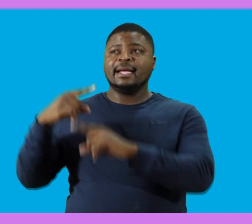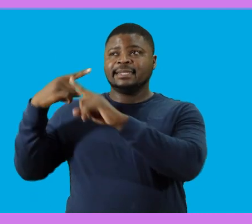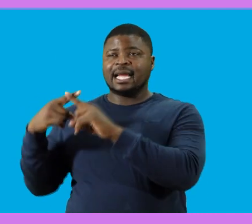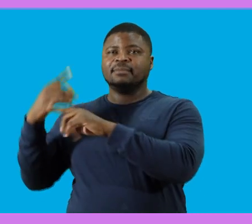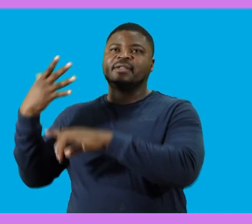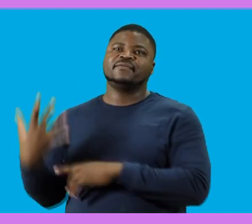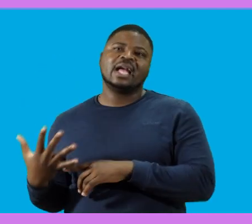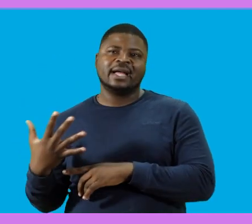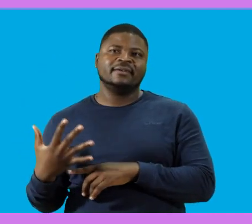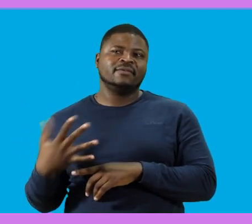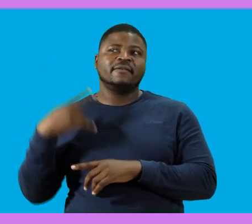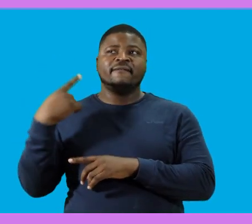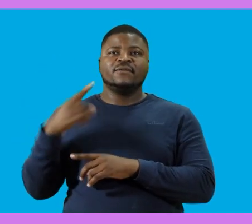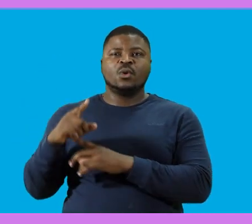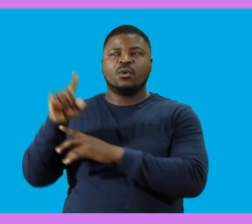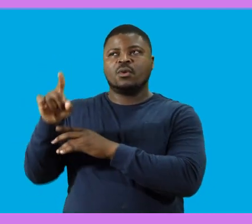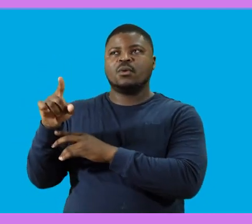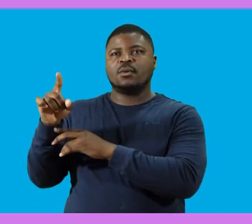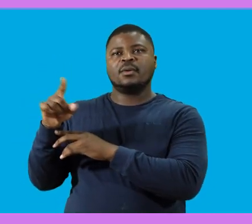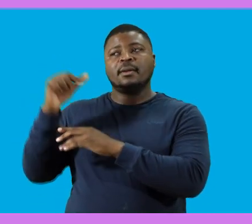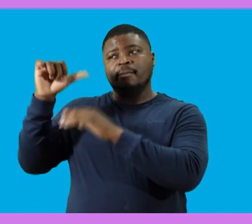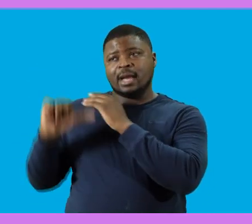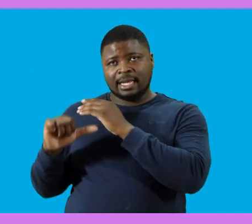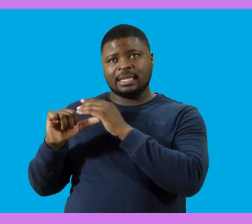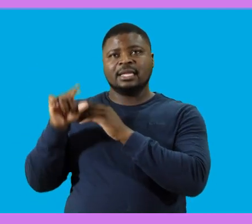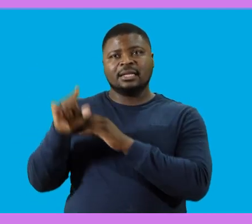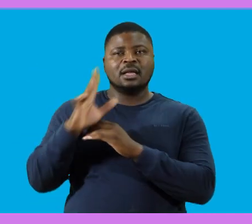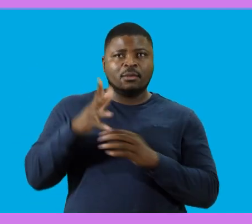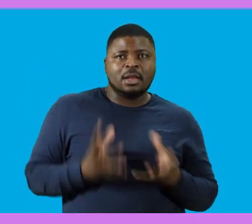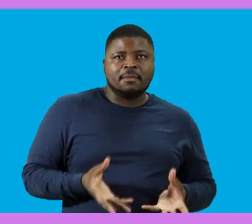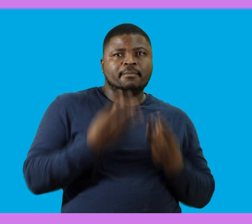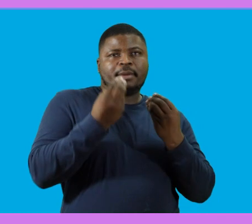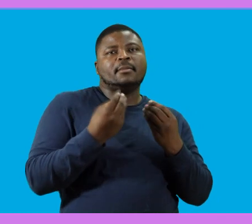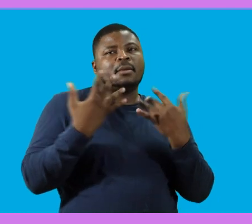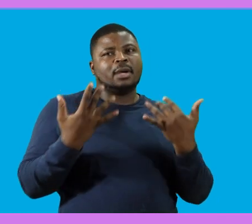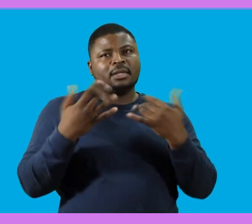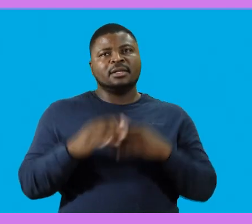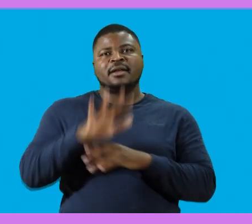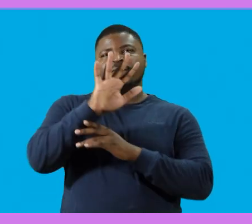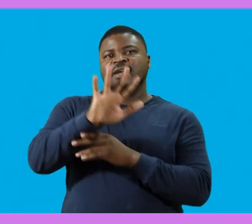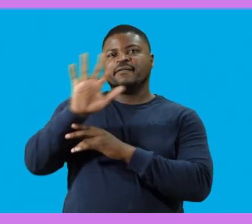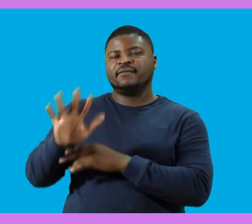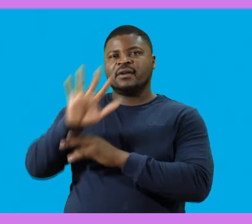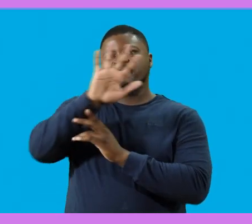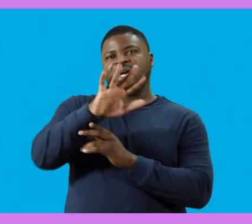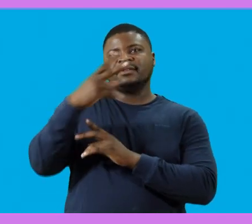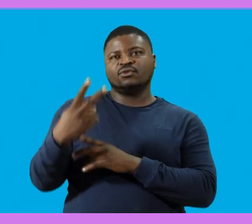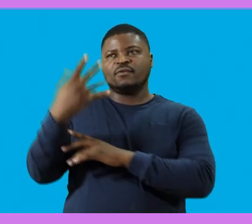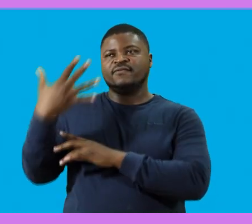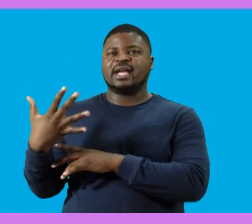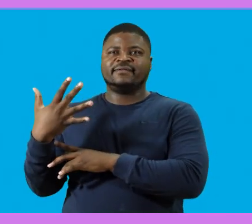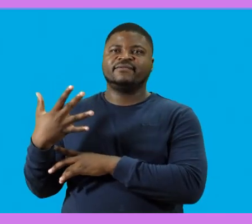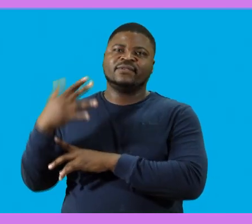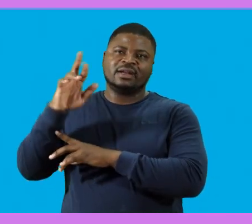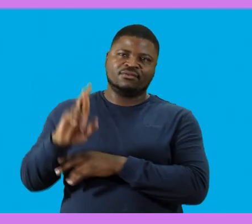times 3, because it's a week, times 5 to get it to a month, and then